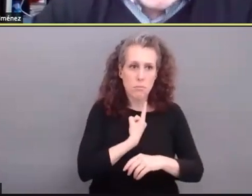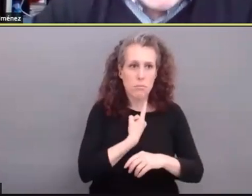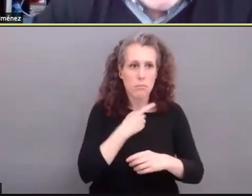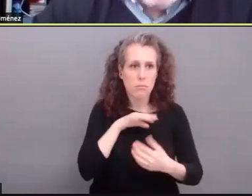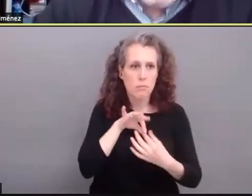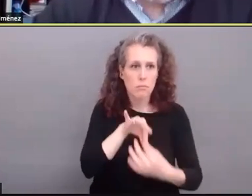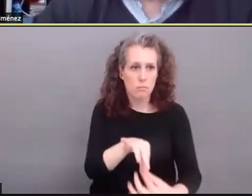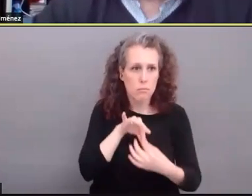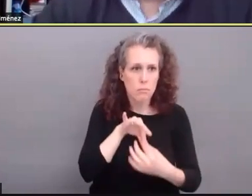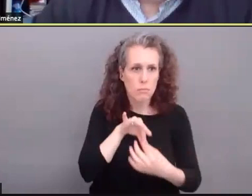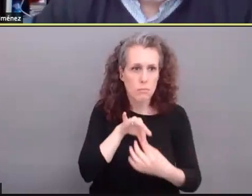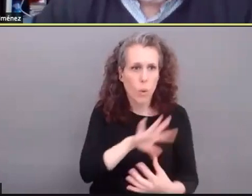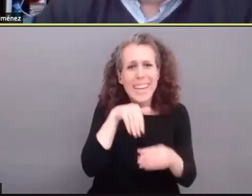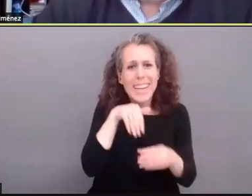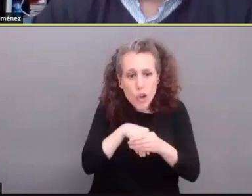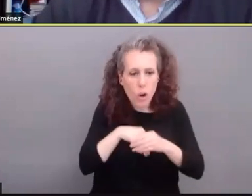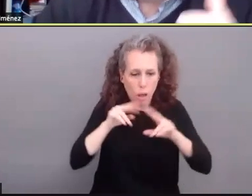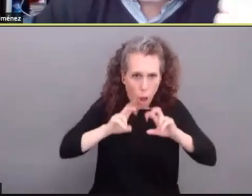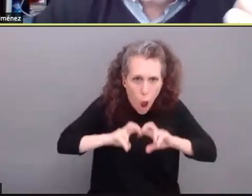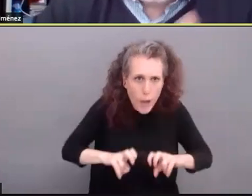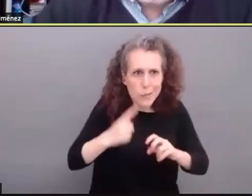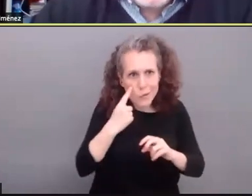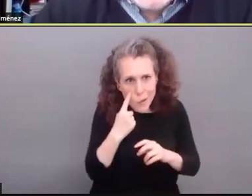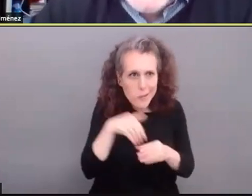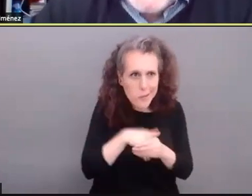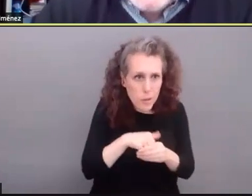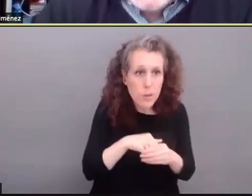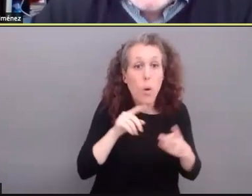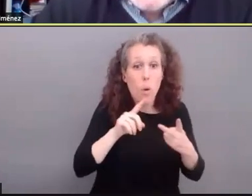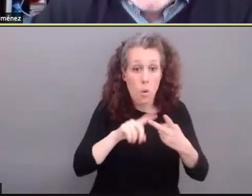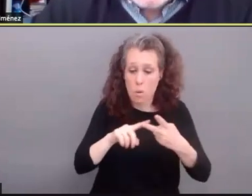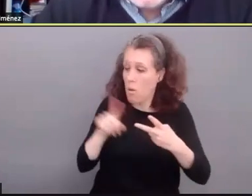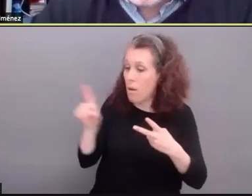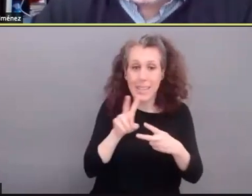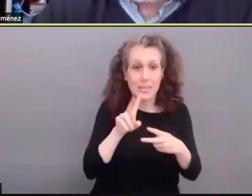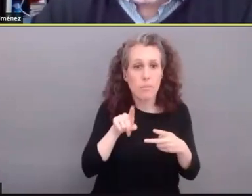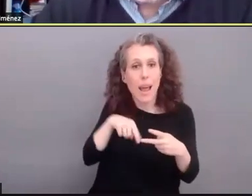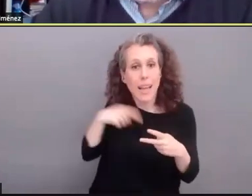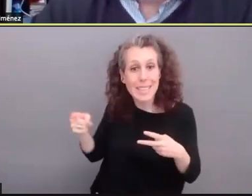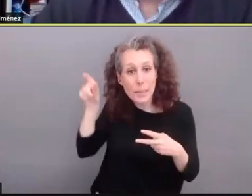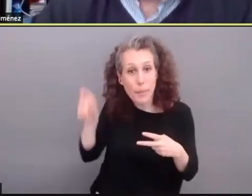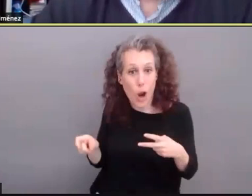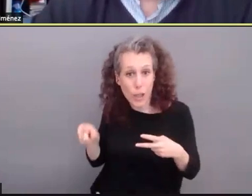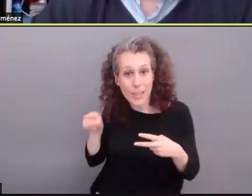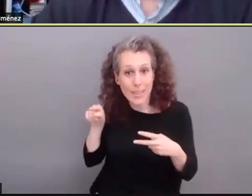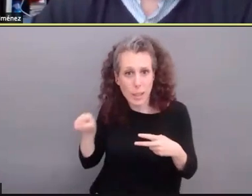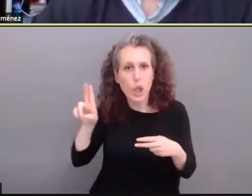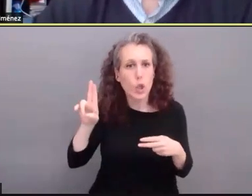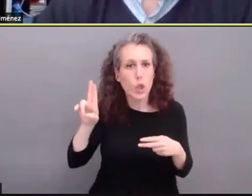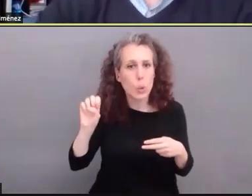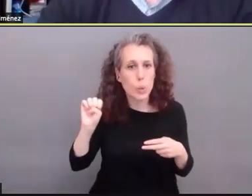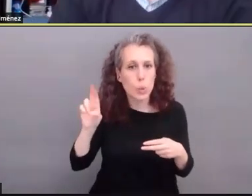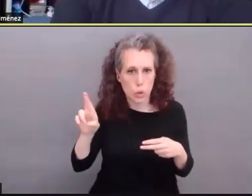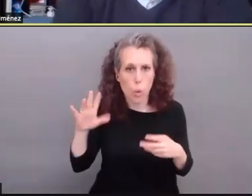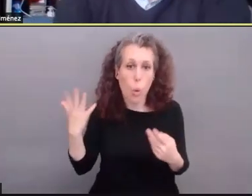audits, or a second-party assessment, that is user assessment or